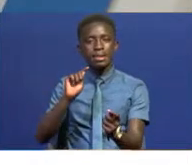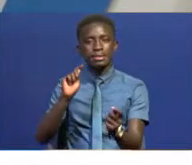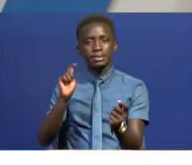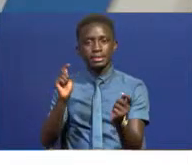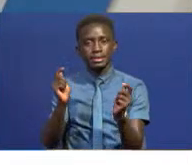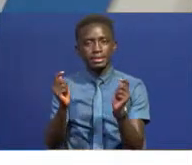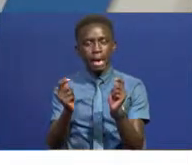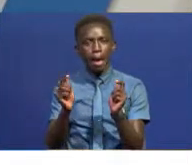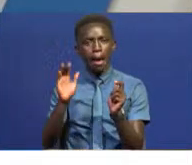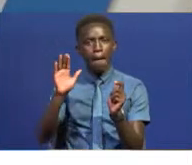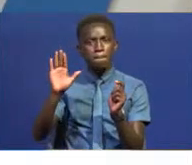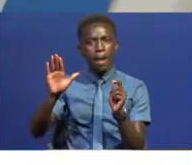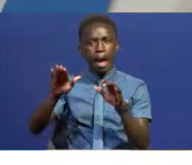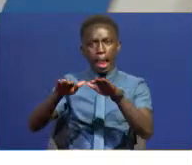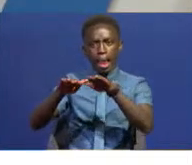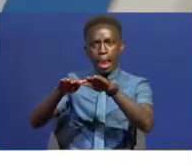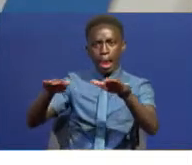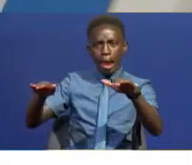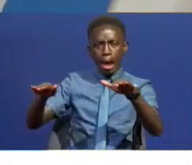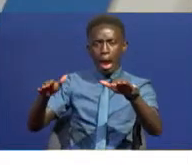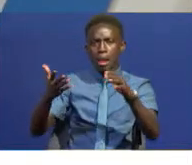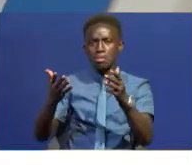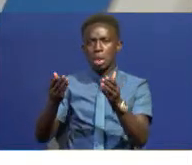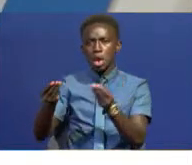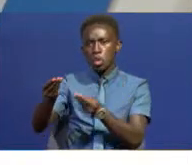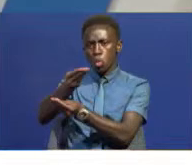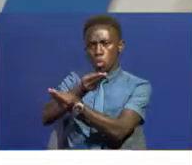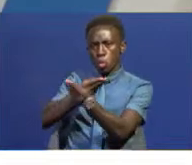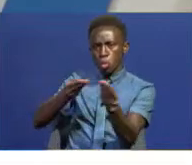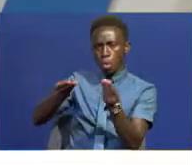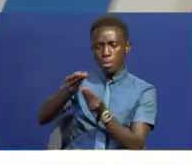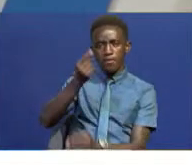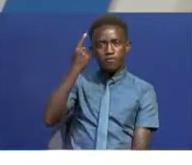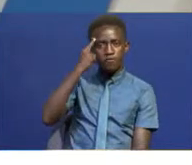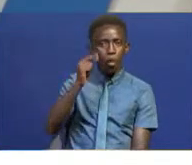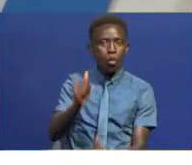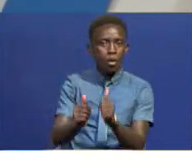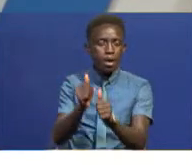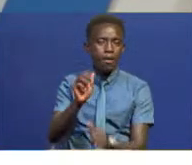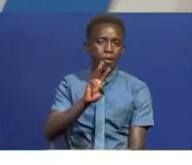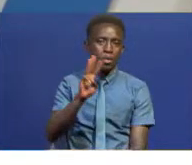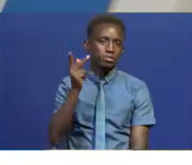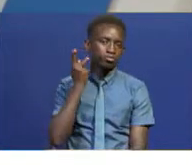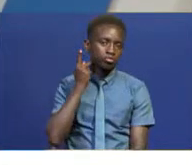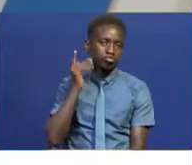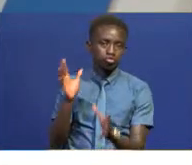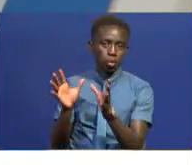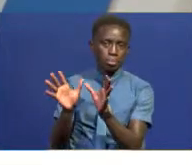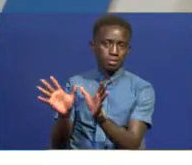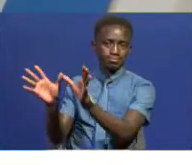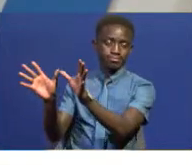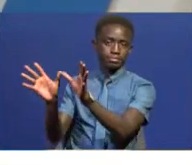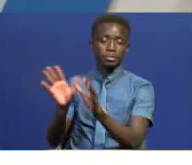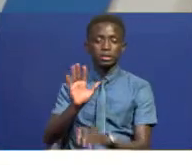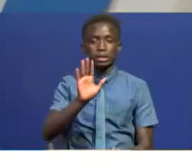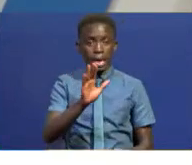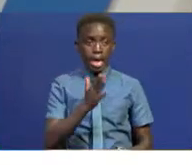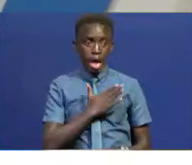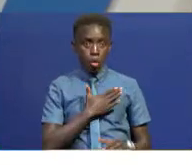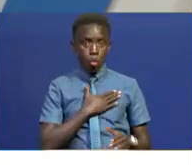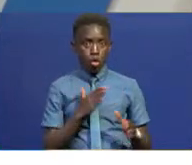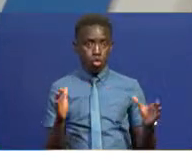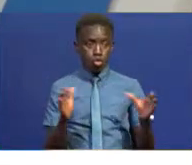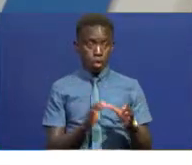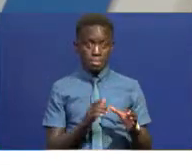and economic of West, that is West Pokot. Now, coming to the community, yes, our